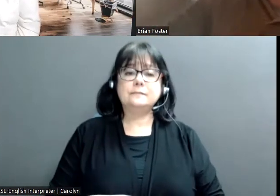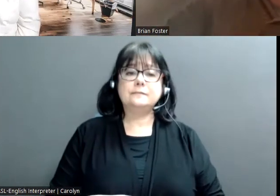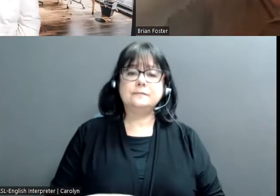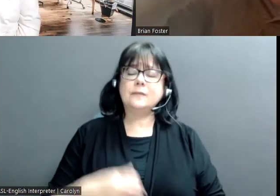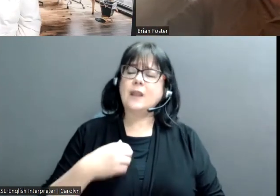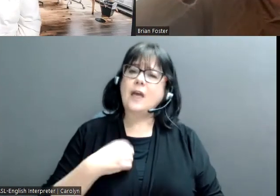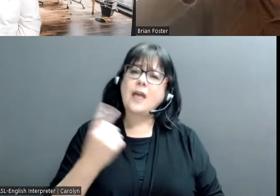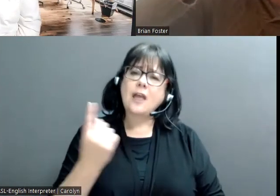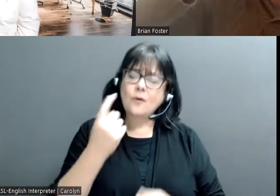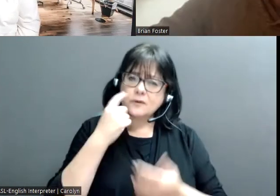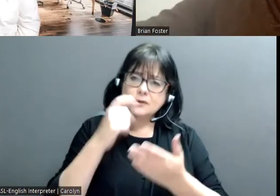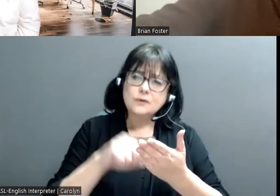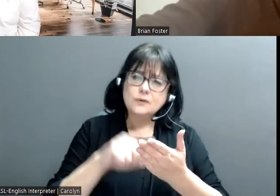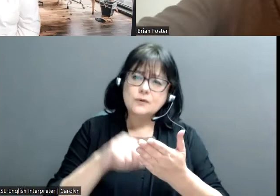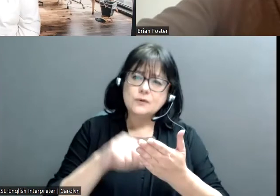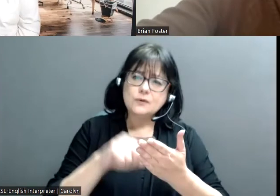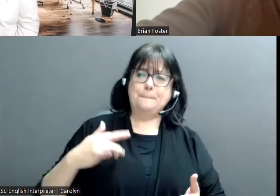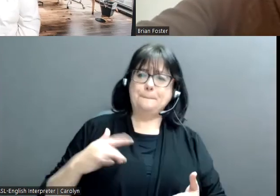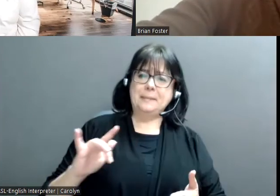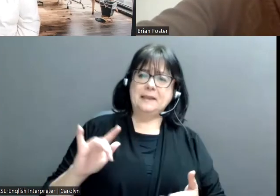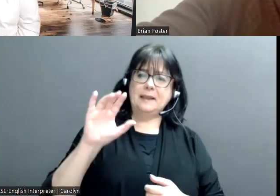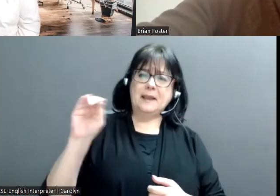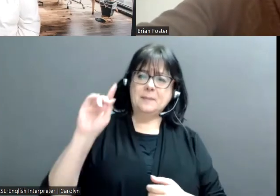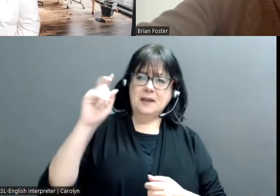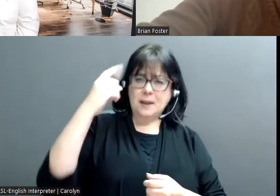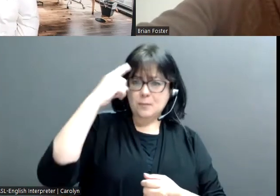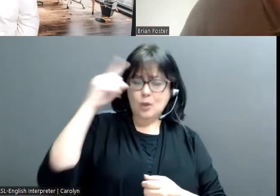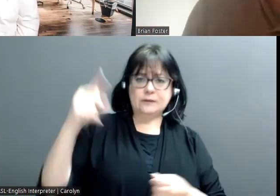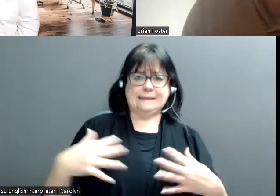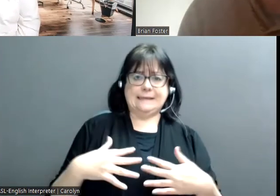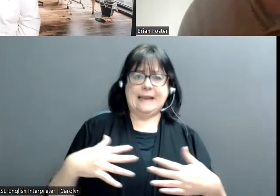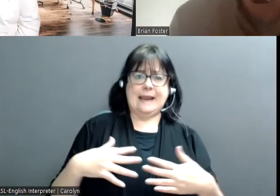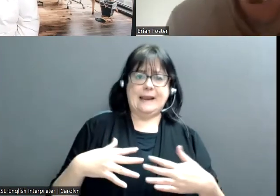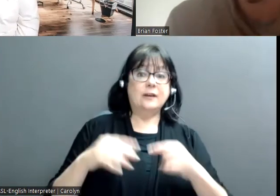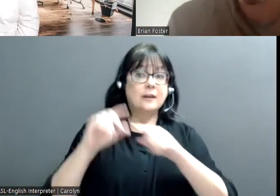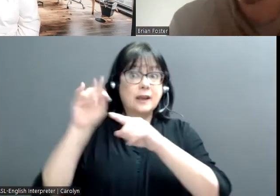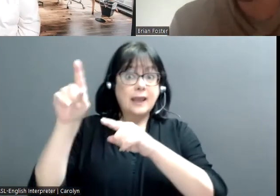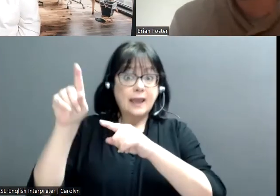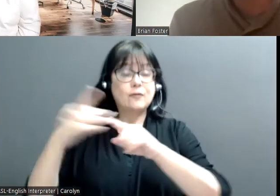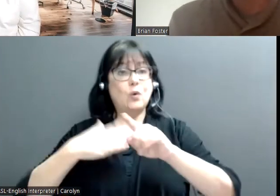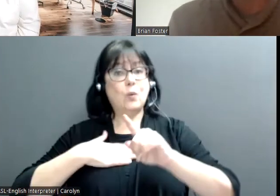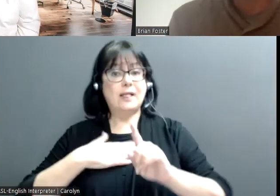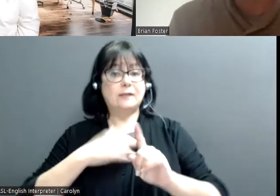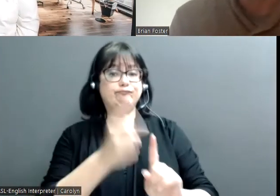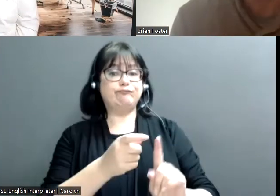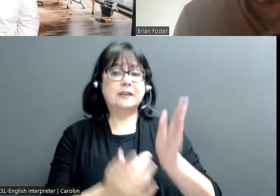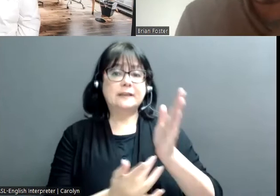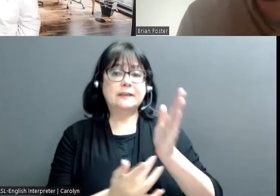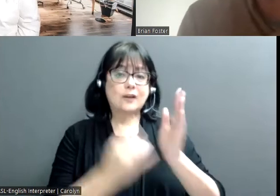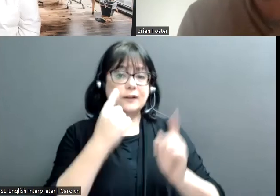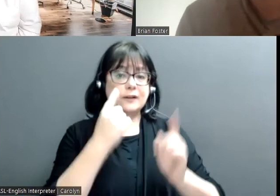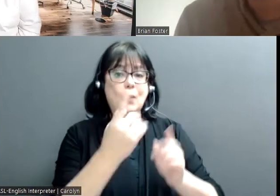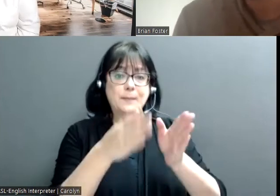quite scared that if they opened that box up, they were going to be presented with a huge bill for